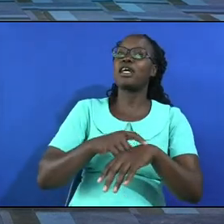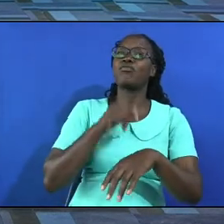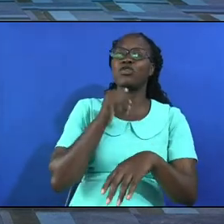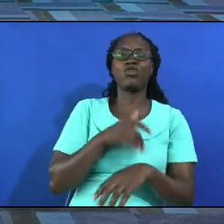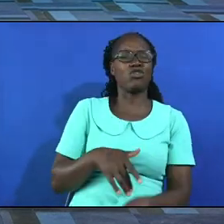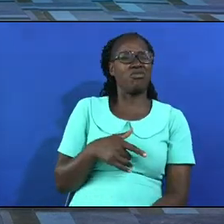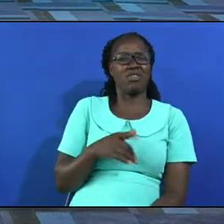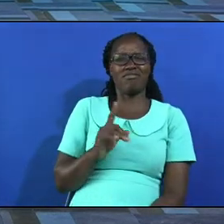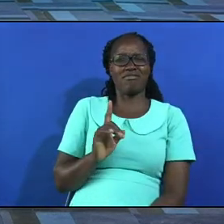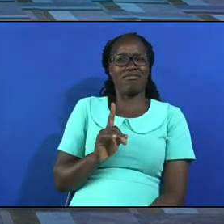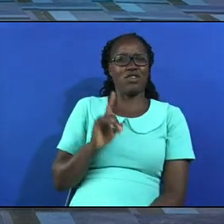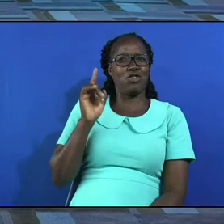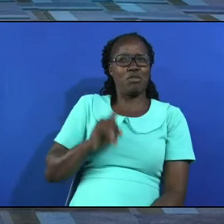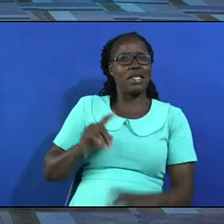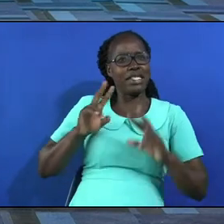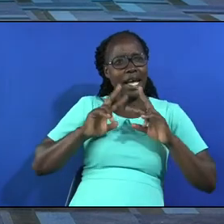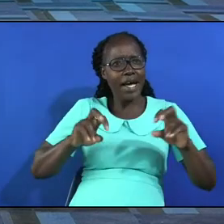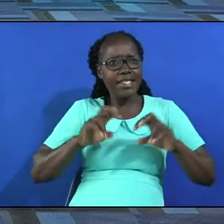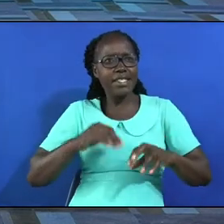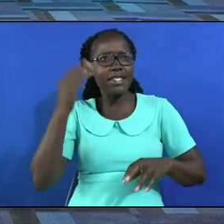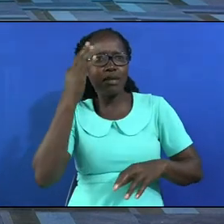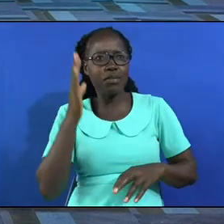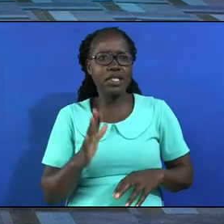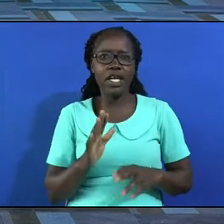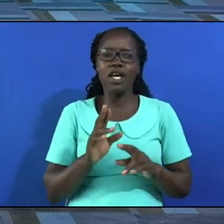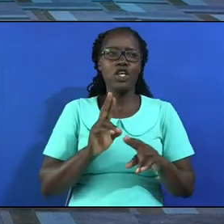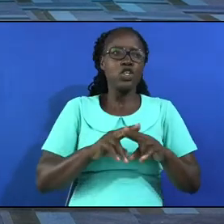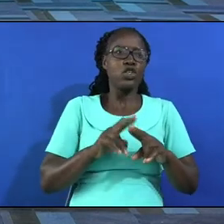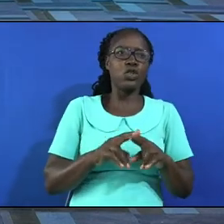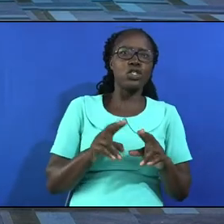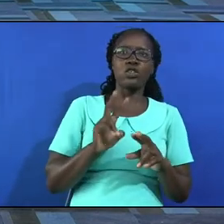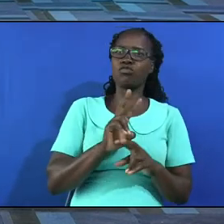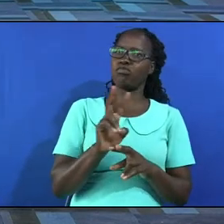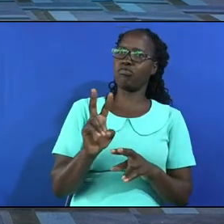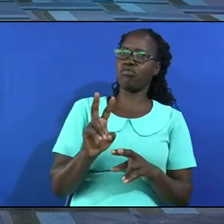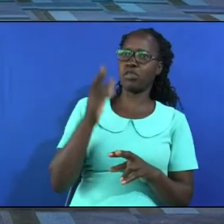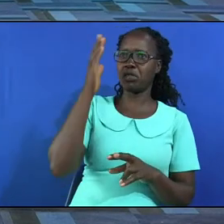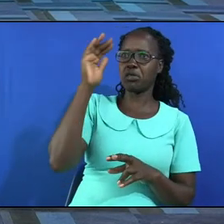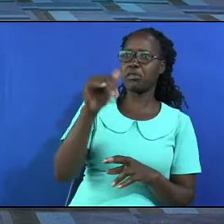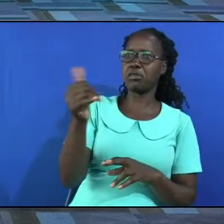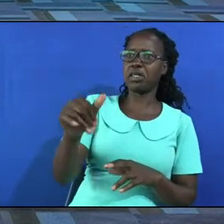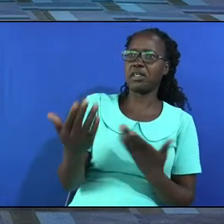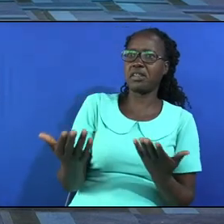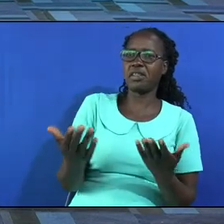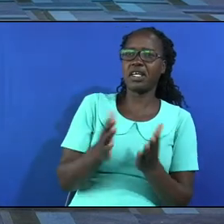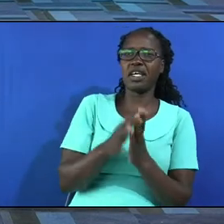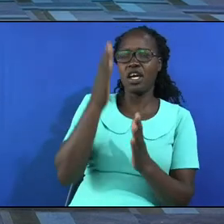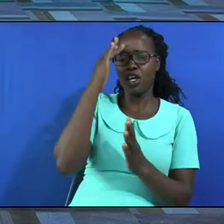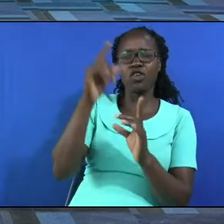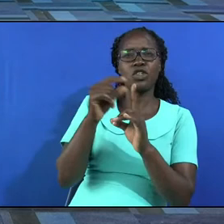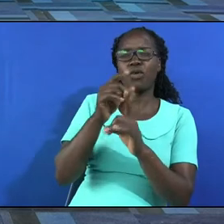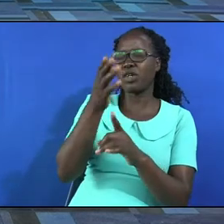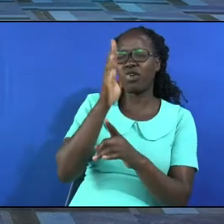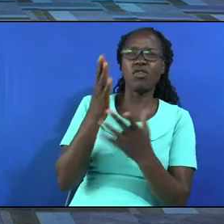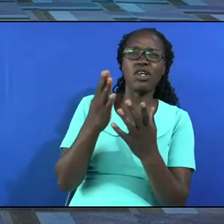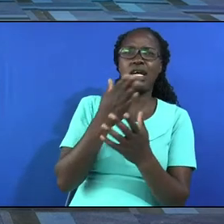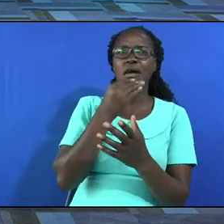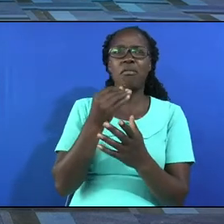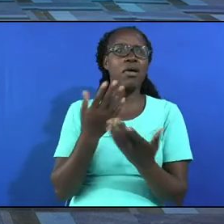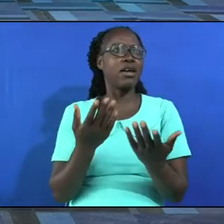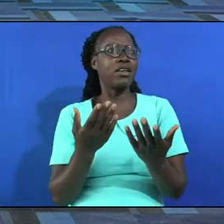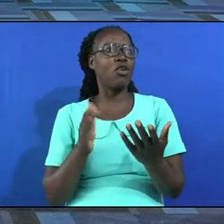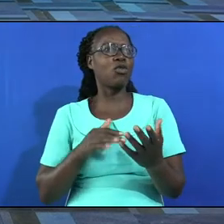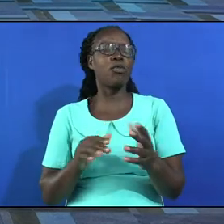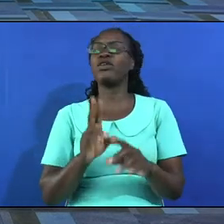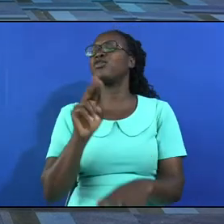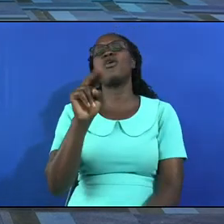Don't feel like you have to assess the preacher. You are seated observing. Does he know anything? Does he know the word of God? Is he a man of the word?